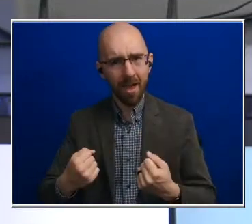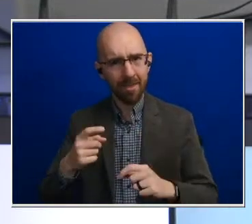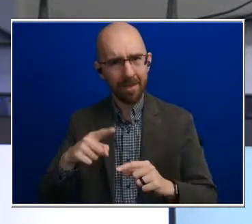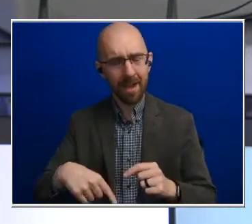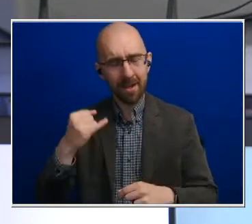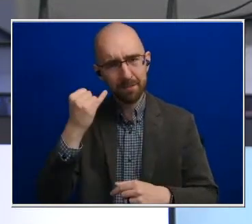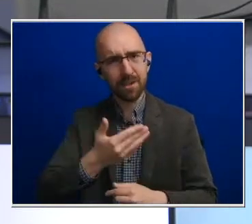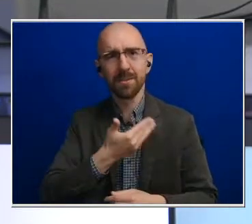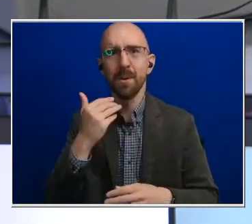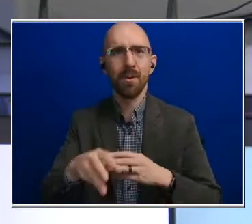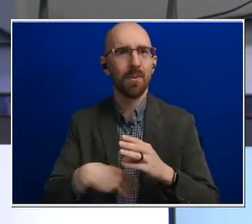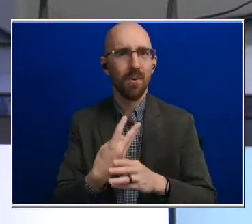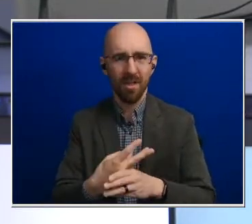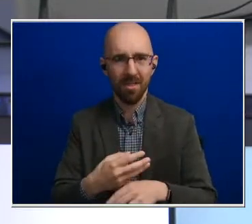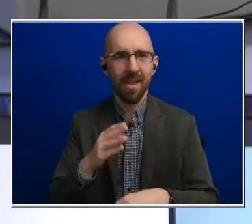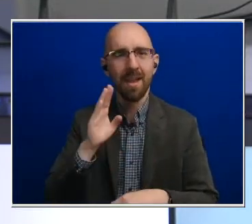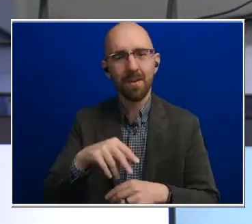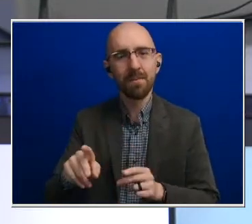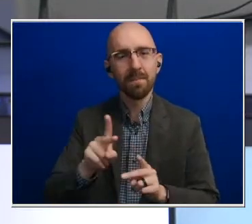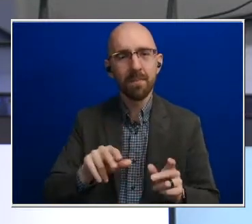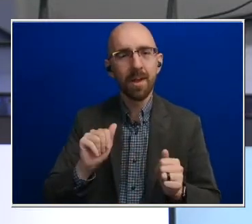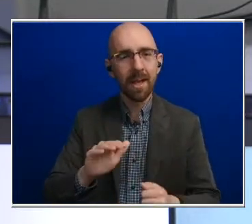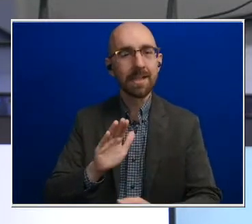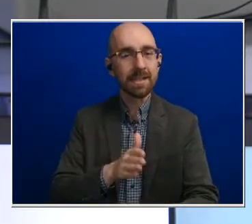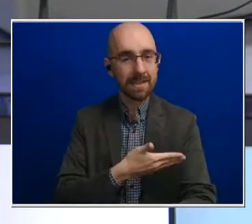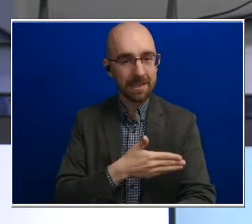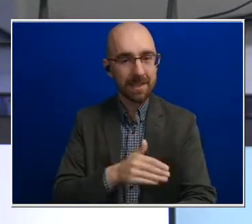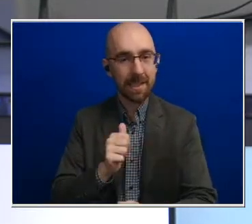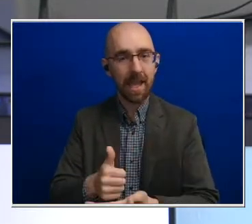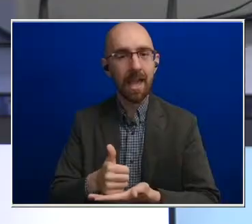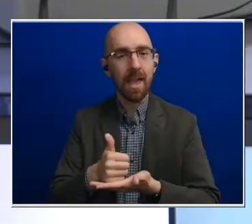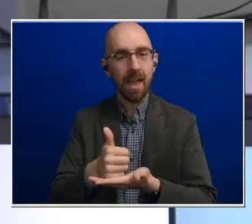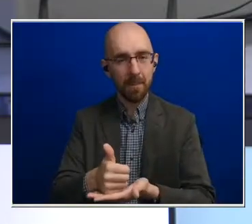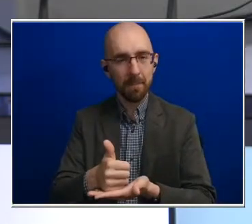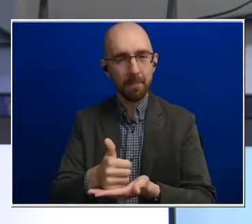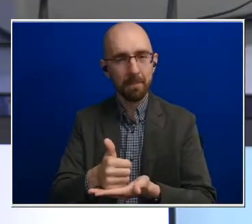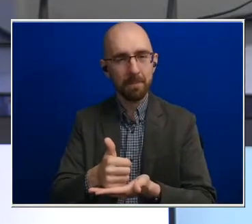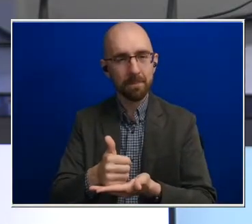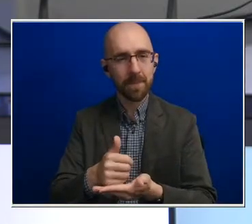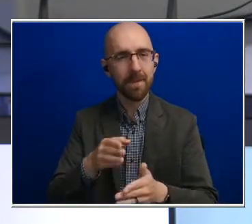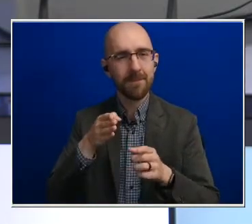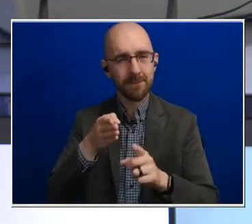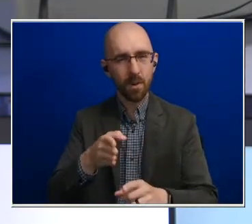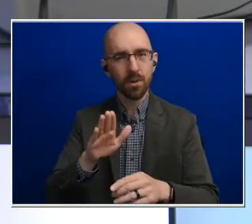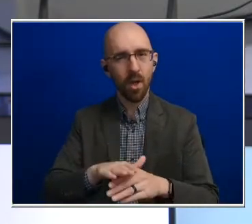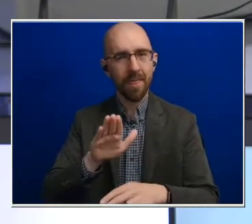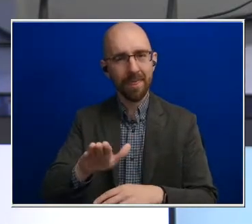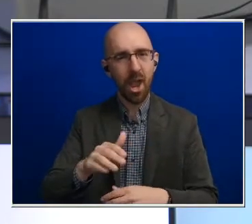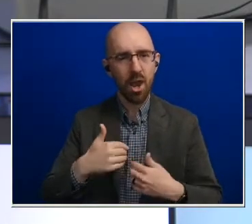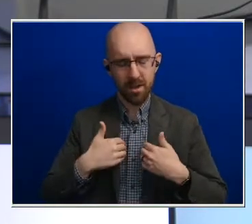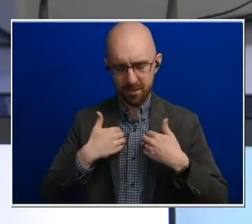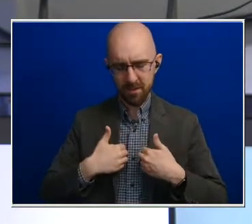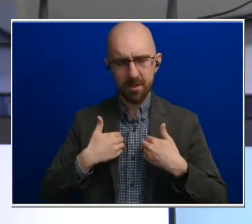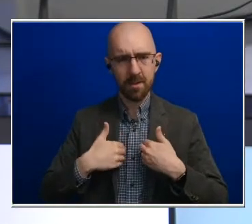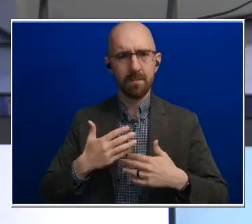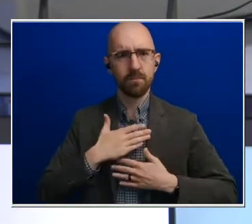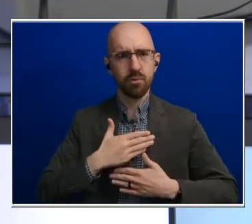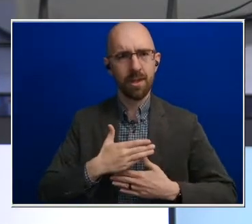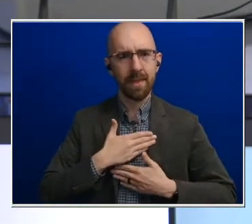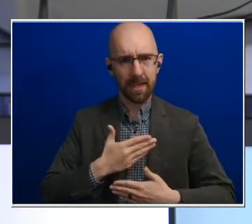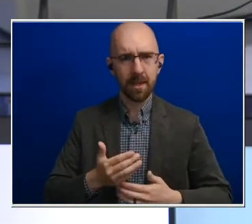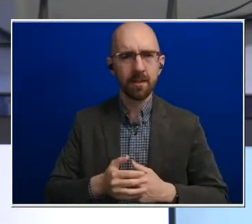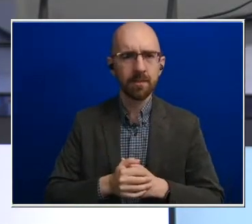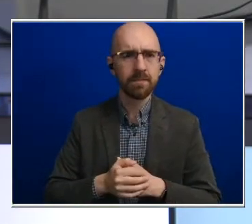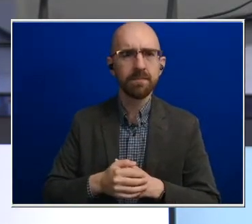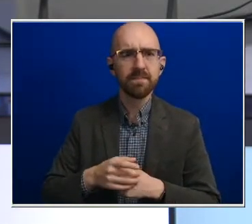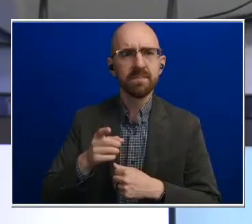know singing can help folks focus on their diaphragmatic breathing. Your lab has a